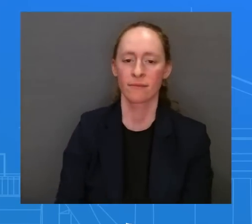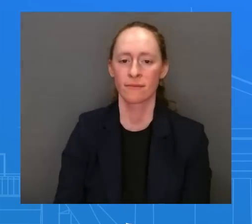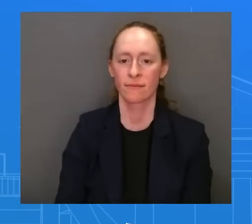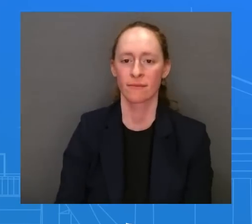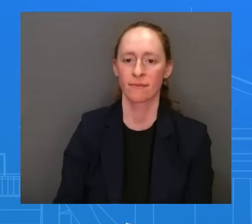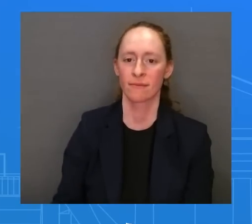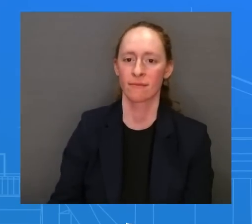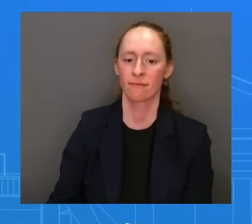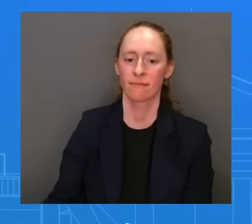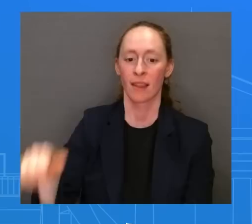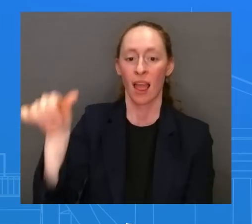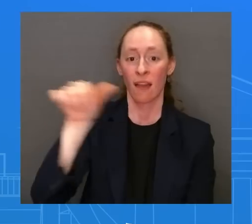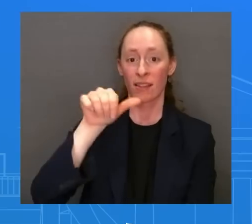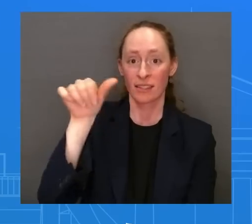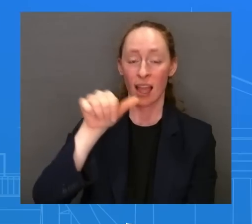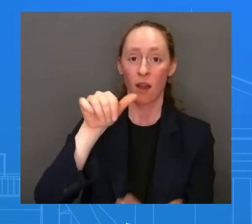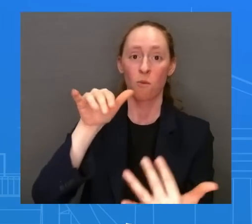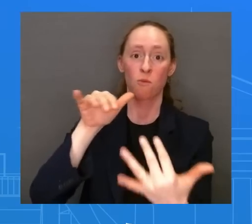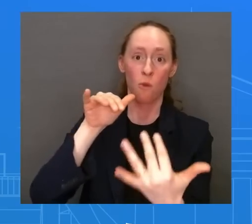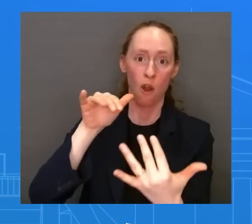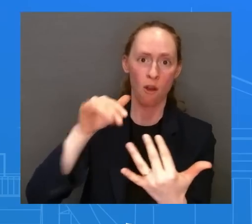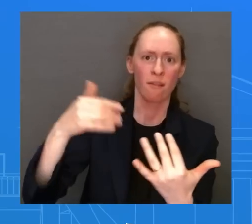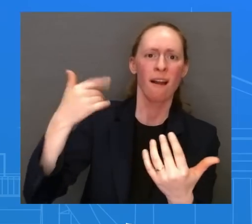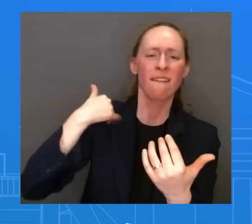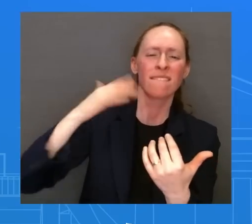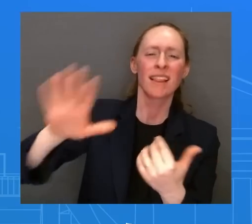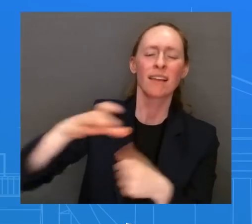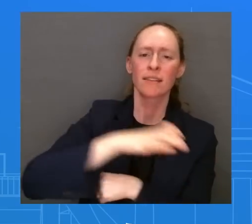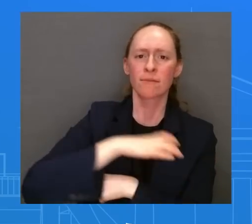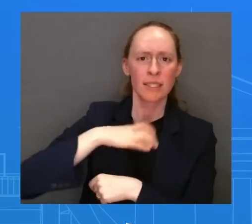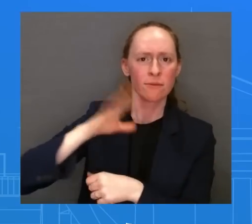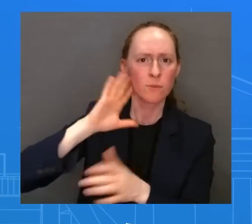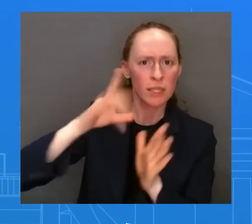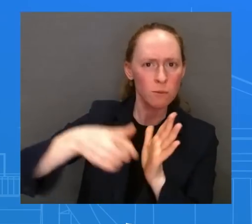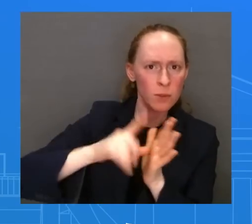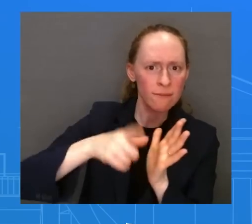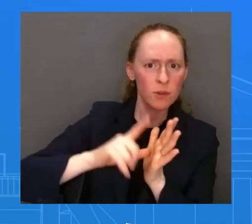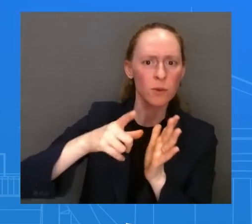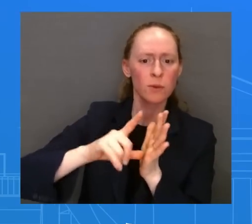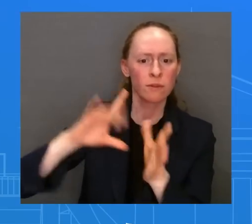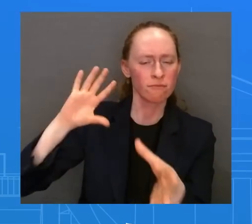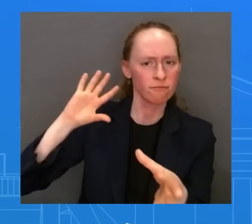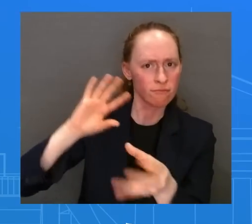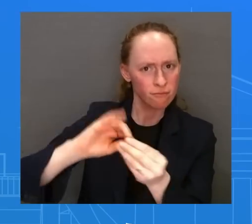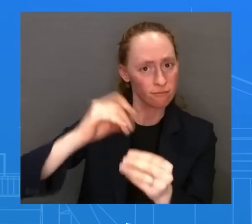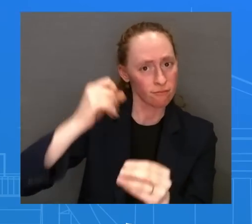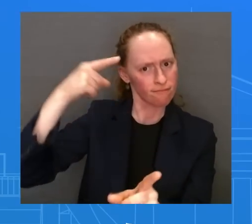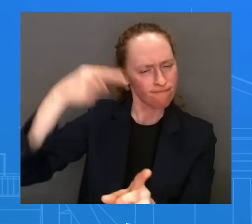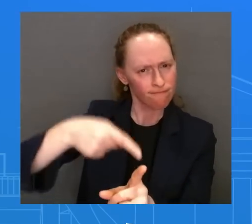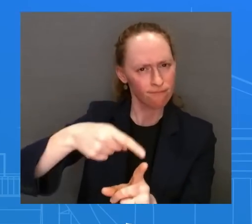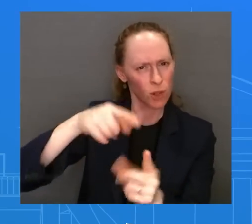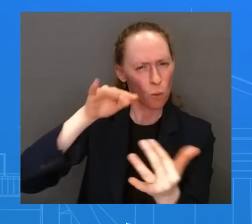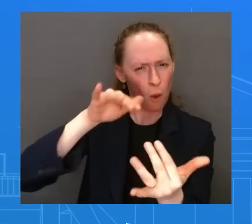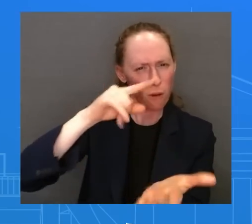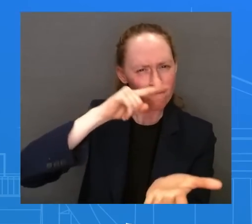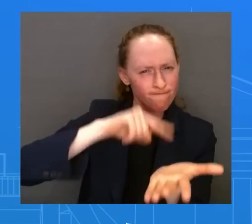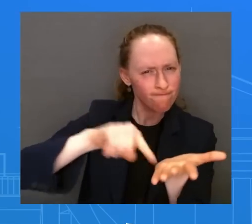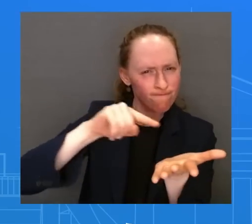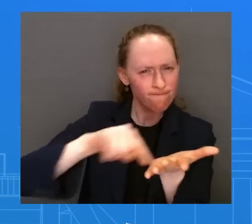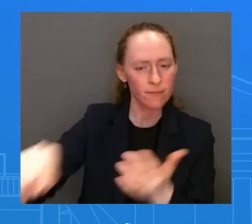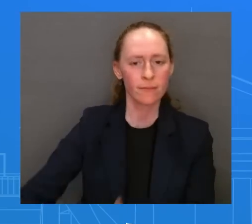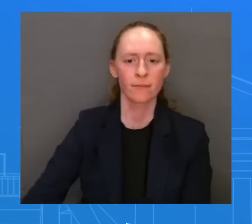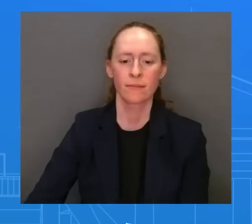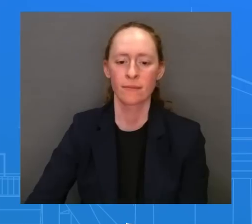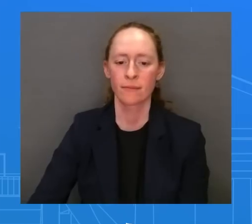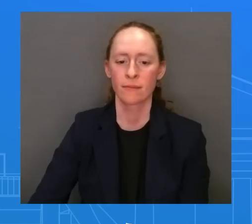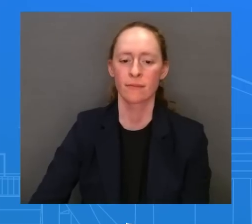and that will have a very public Dimension to it and this Administration and every agency in it will actively and uh and uh